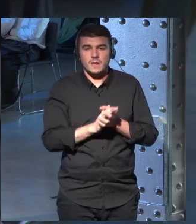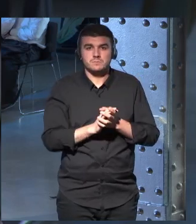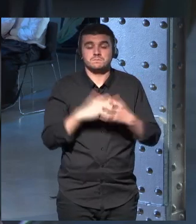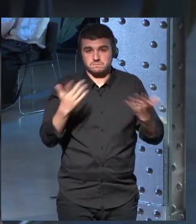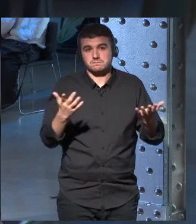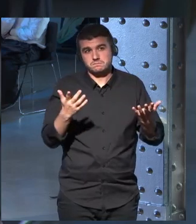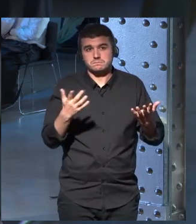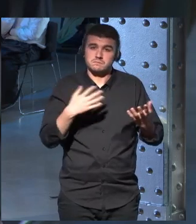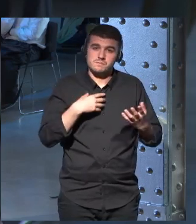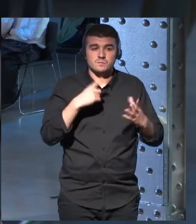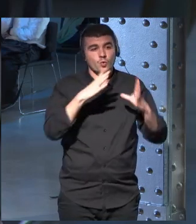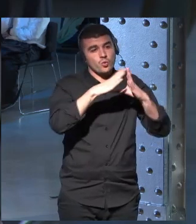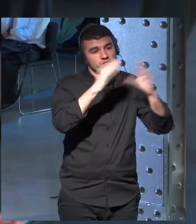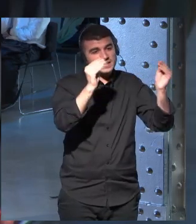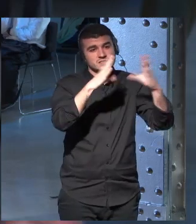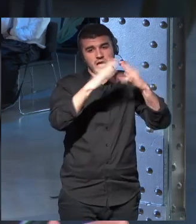States saying,